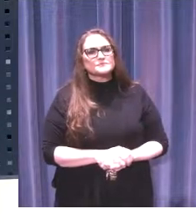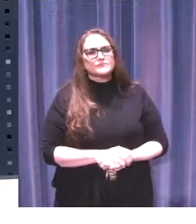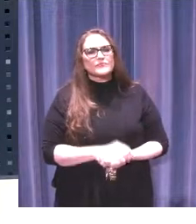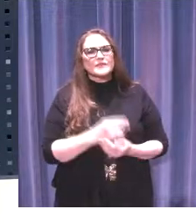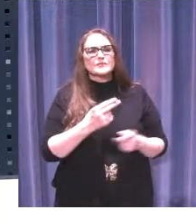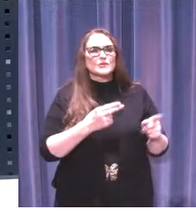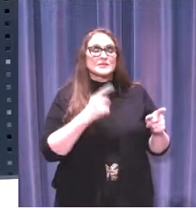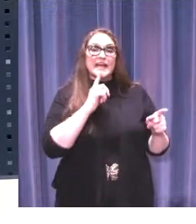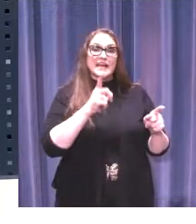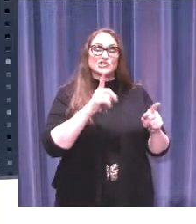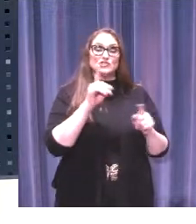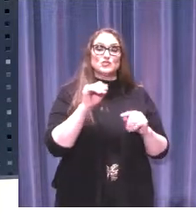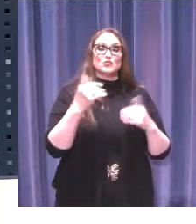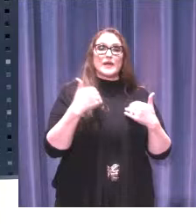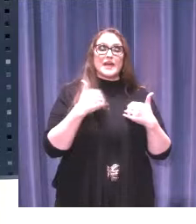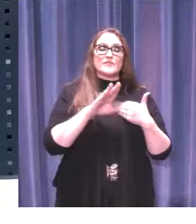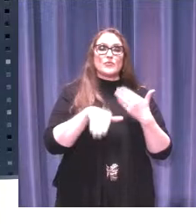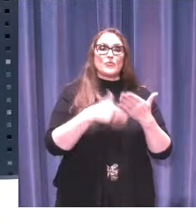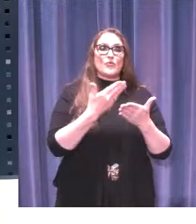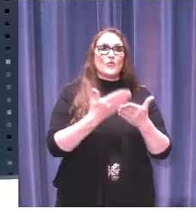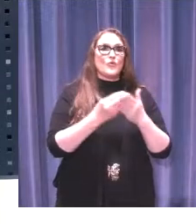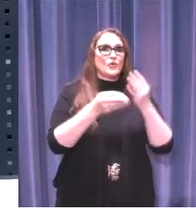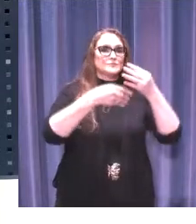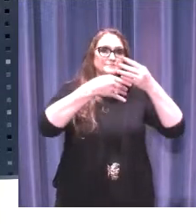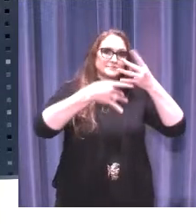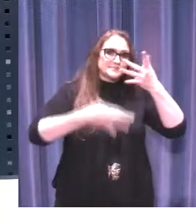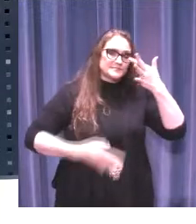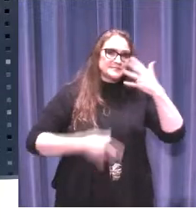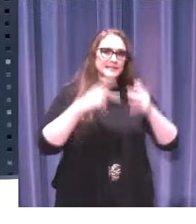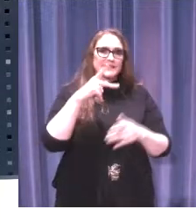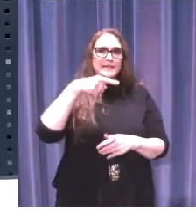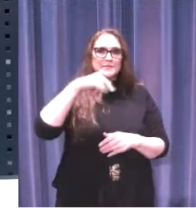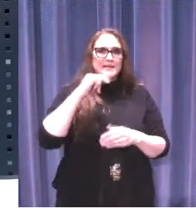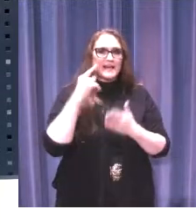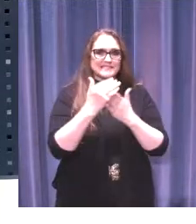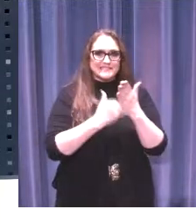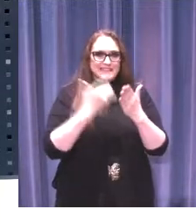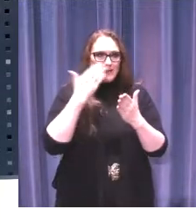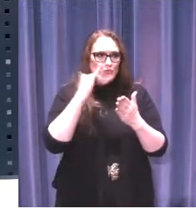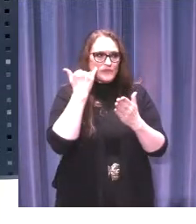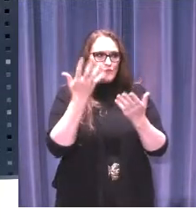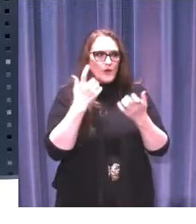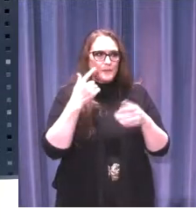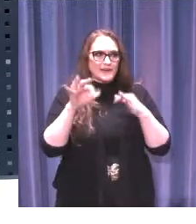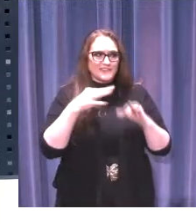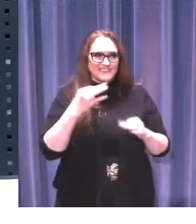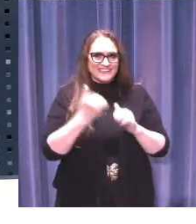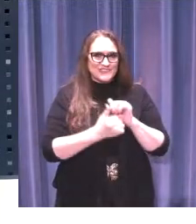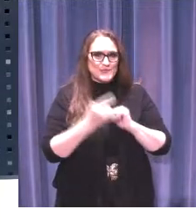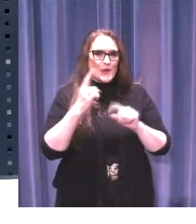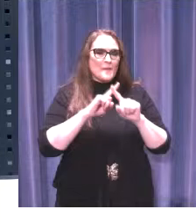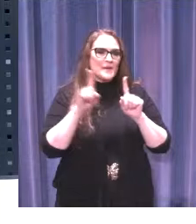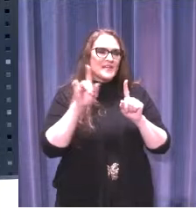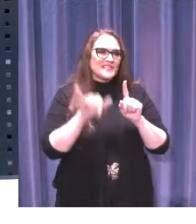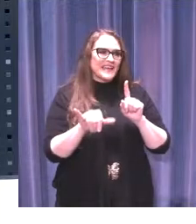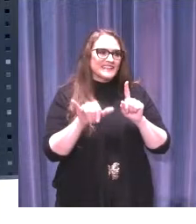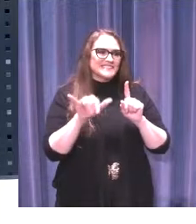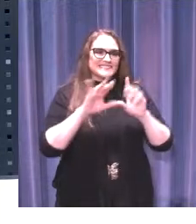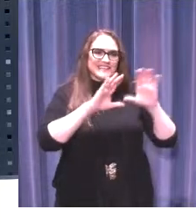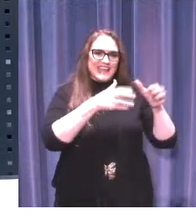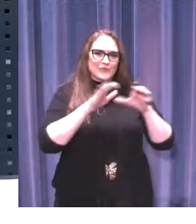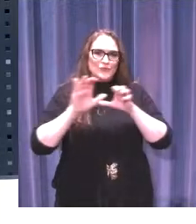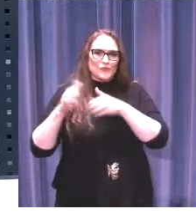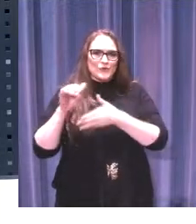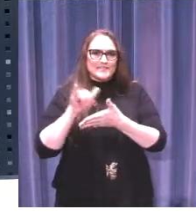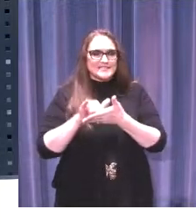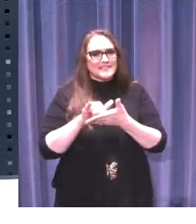I actually do have a whole host of KPIs listed, and I don't know if you want me to walk through each and every one of them, but those are the categories